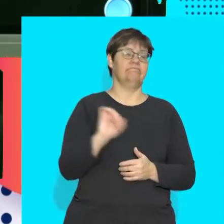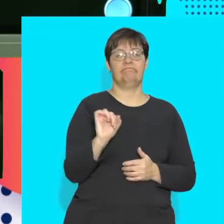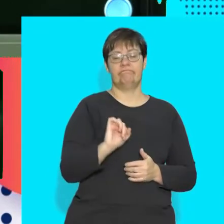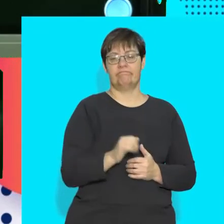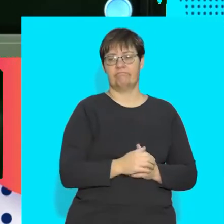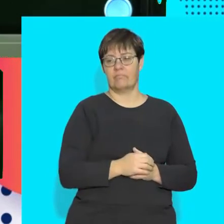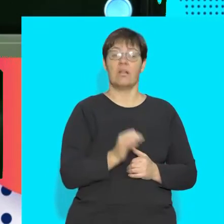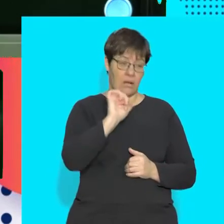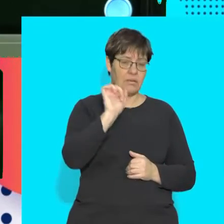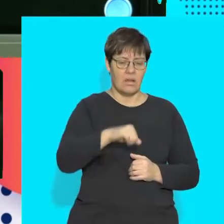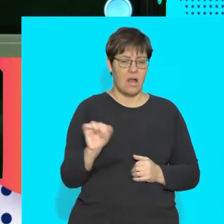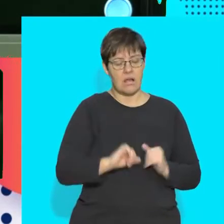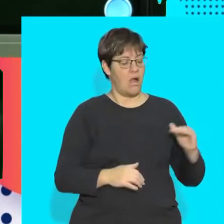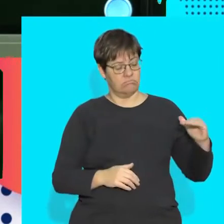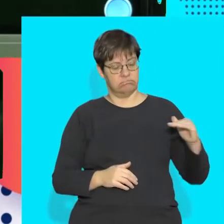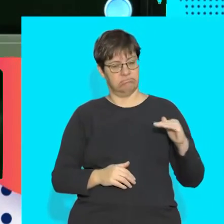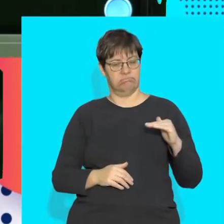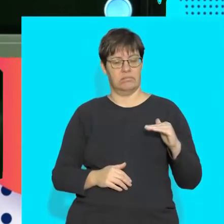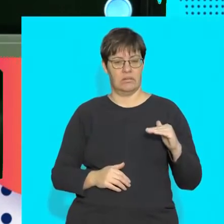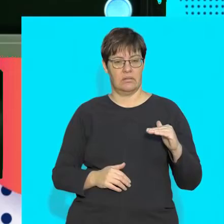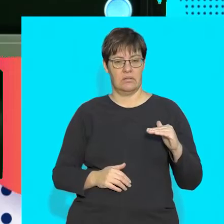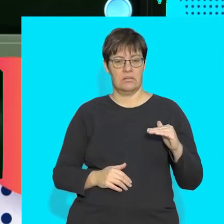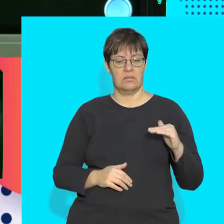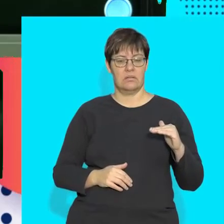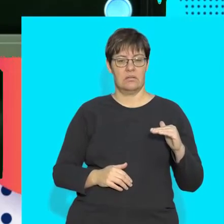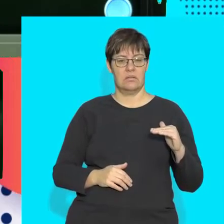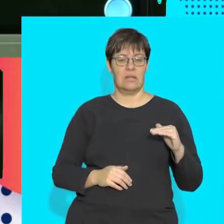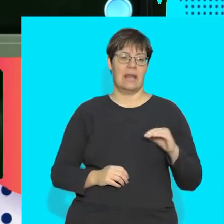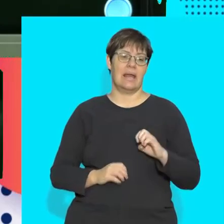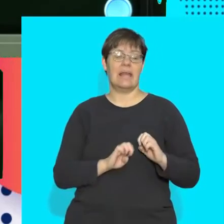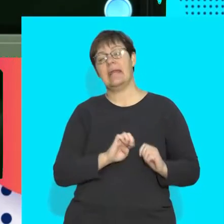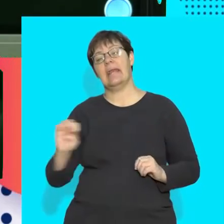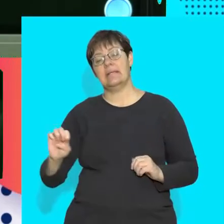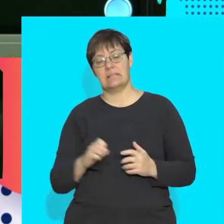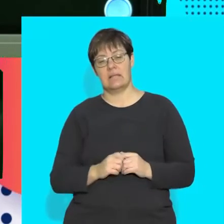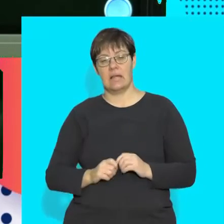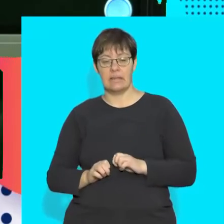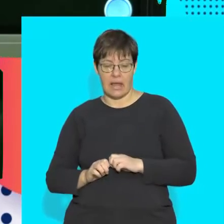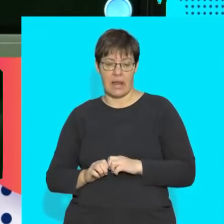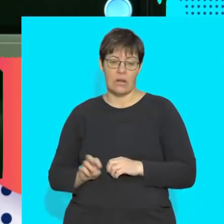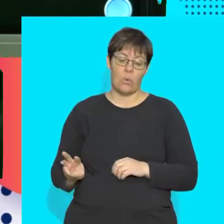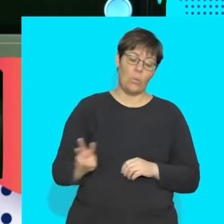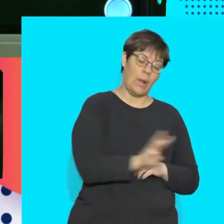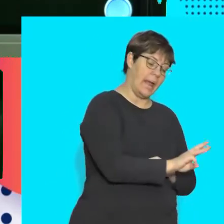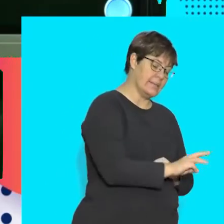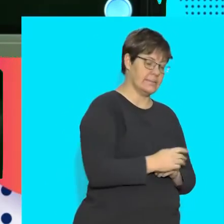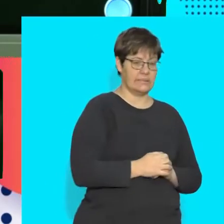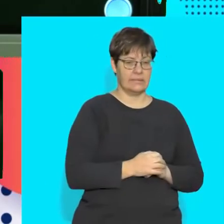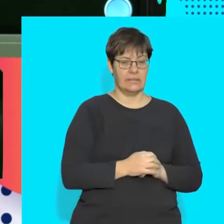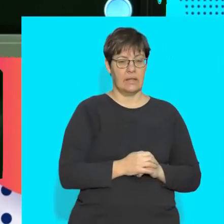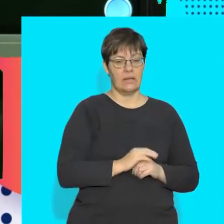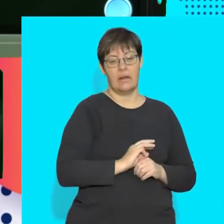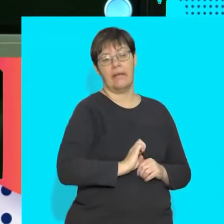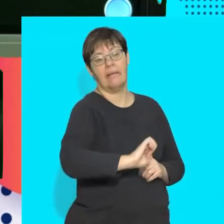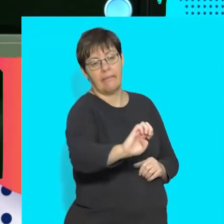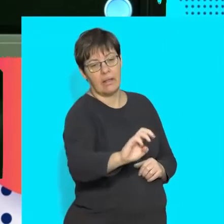car, it is a car, yes, the car traveled so many meters east and then went so many meters west and then so